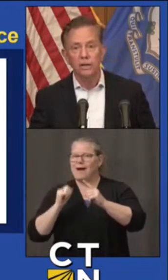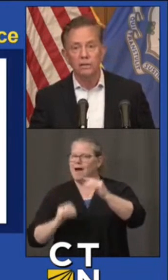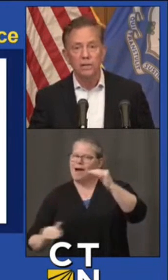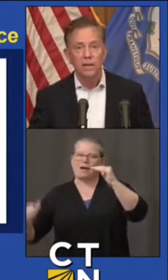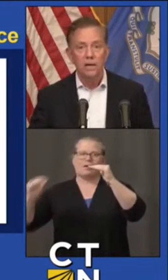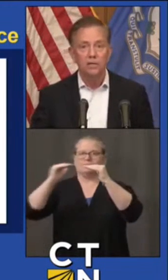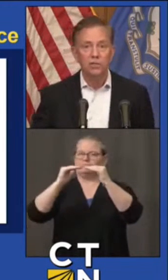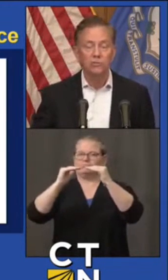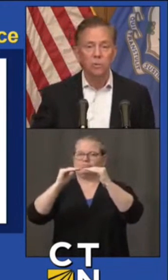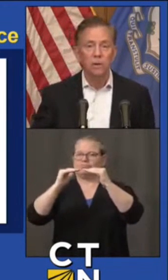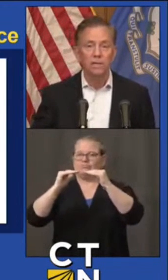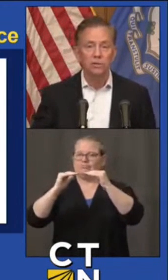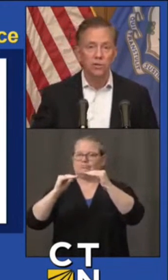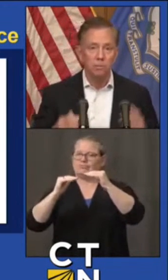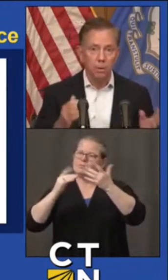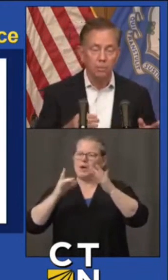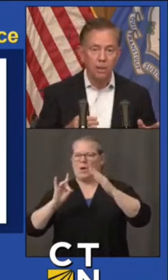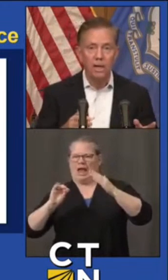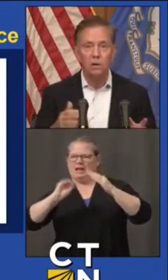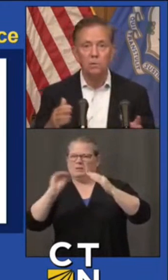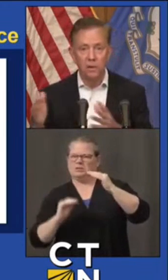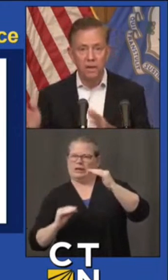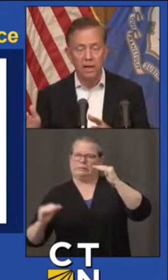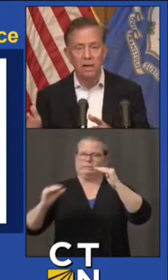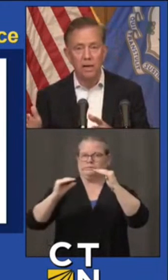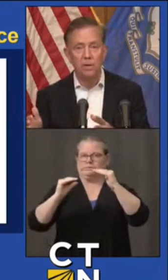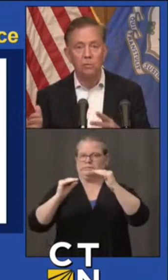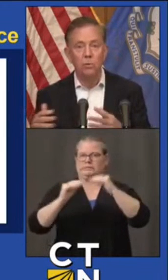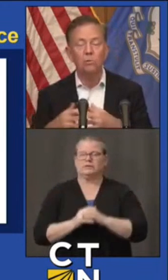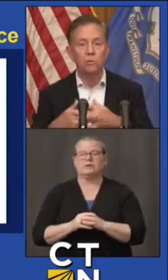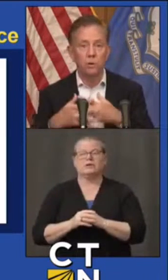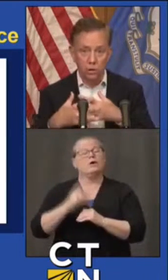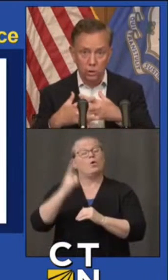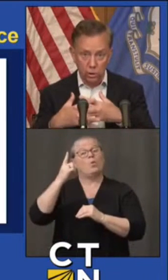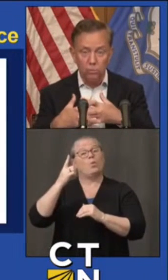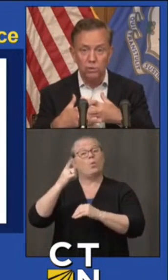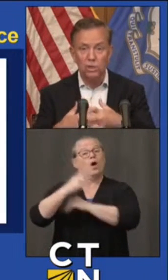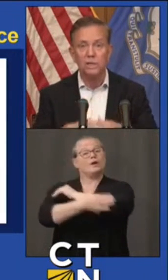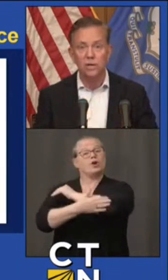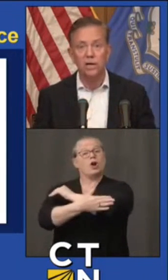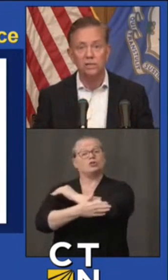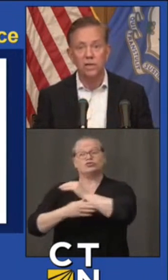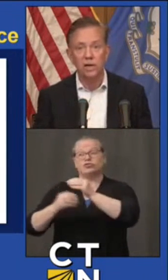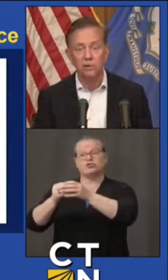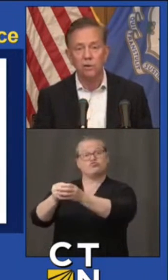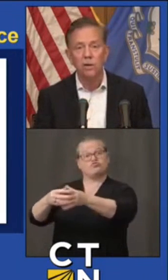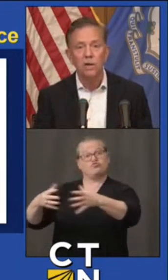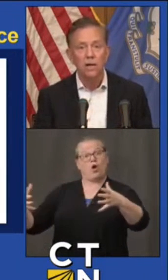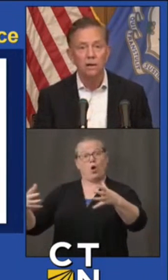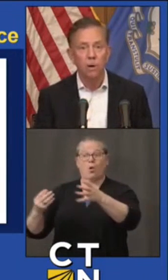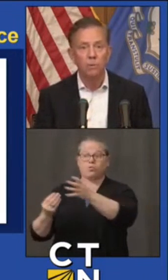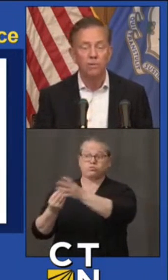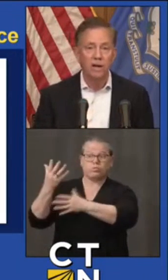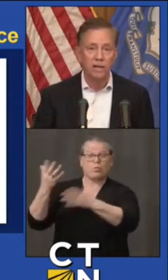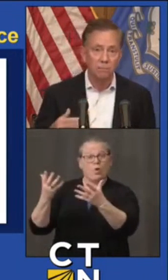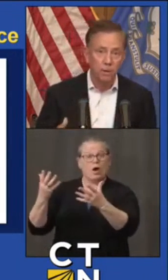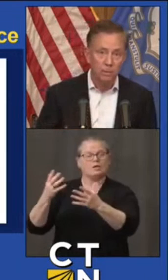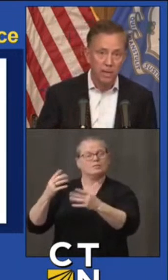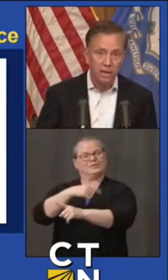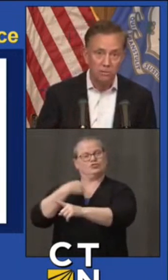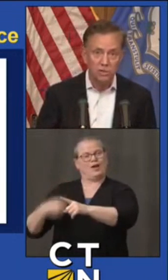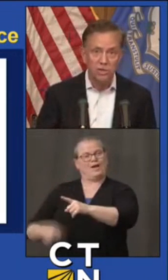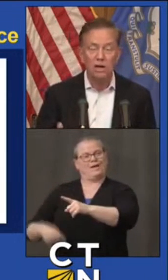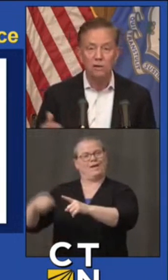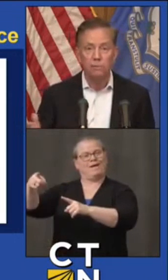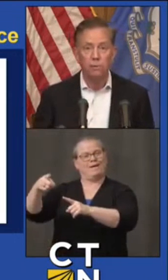China, and it just reminds you that public health and economic growth are closely tied together, and while we've got to get public